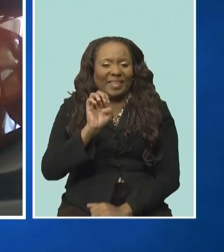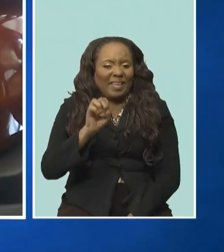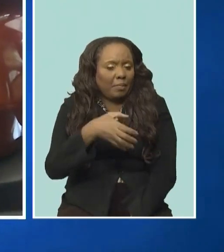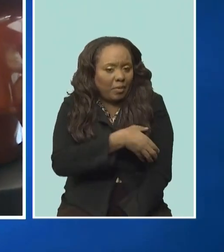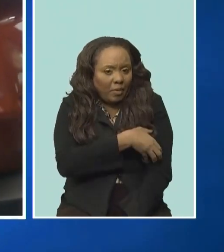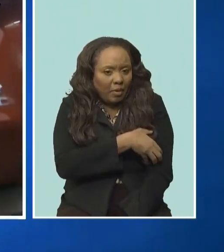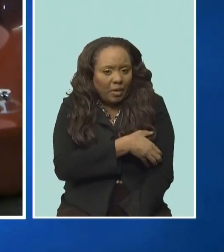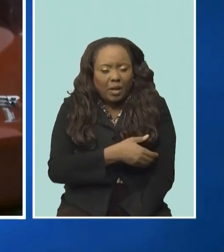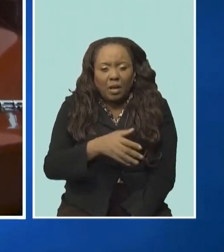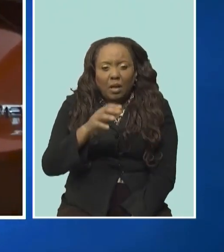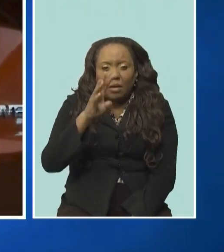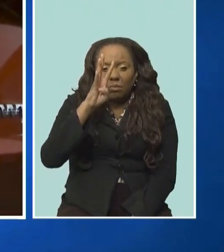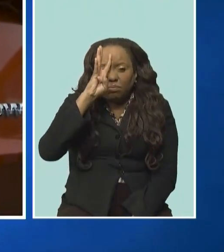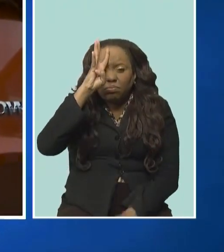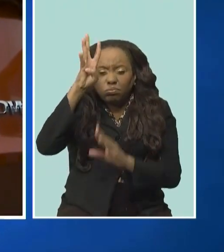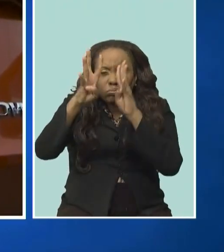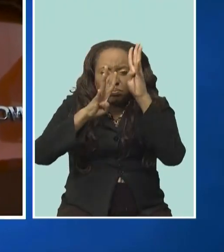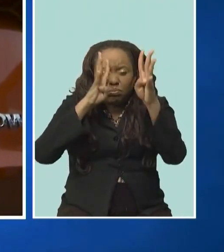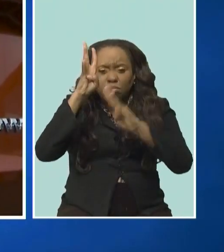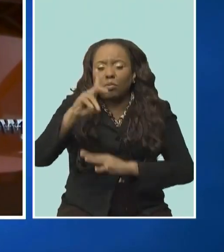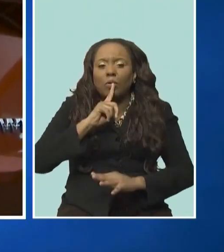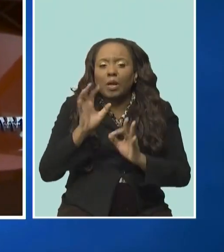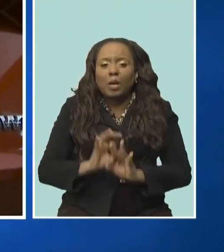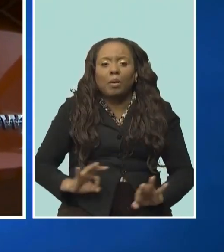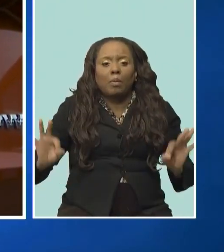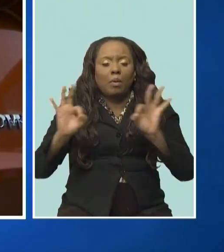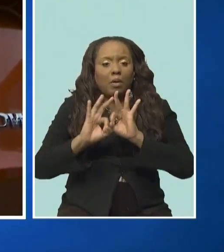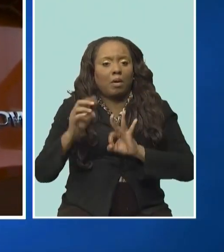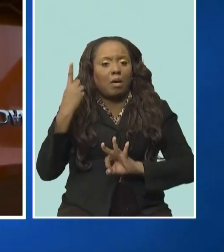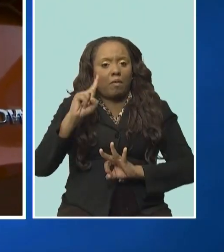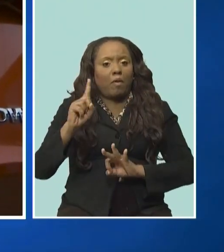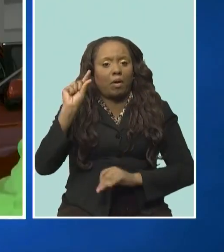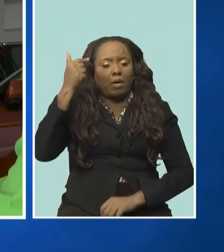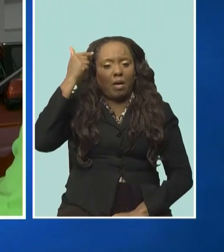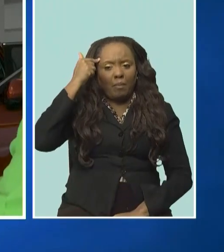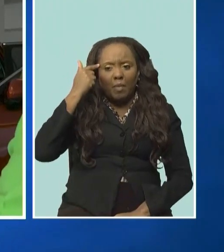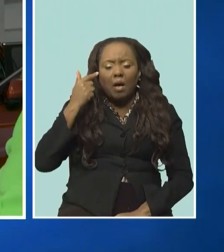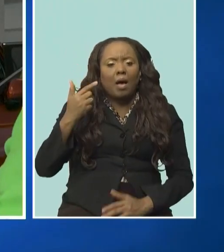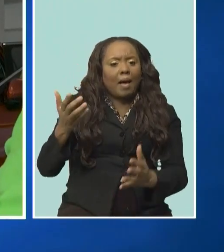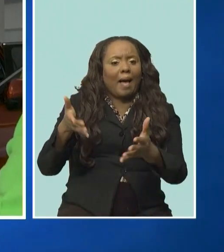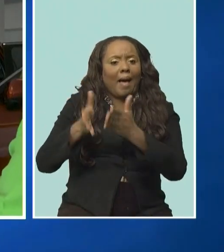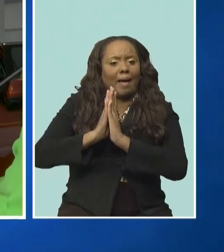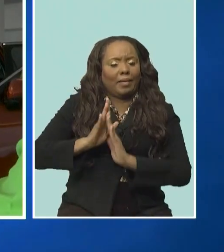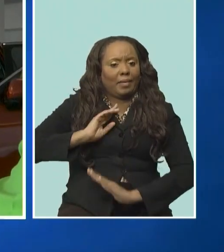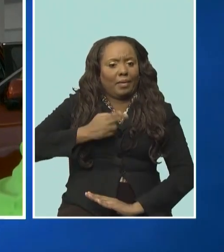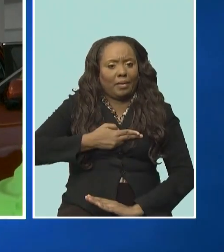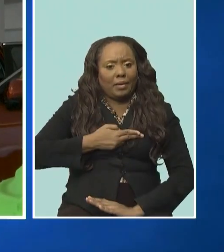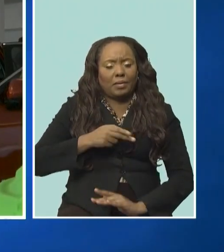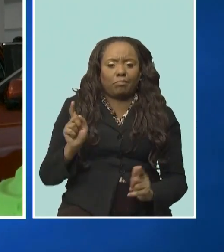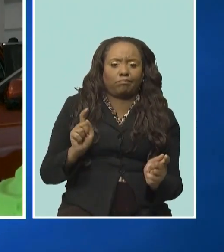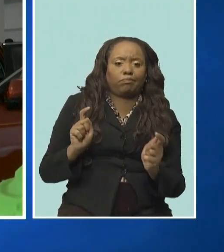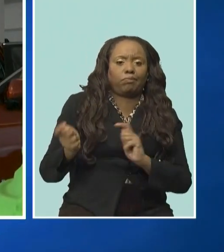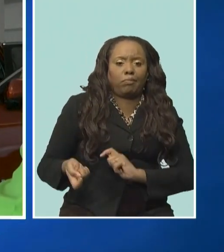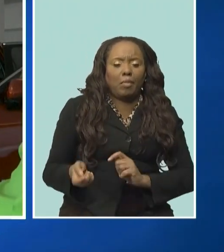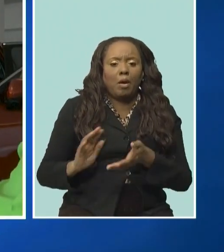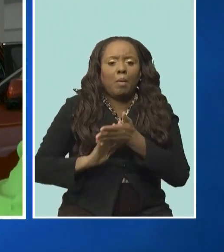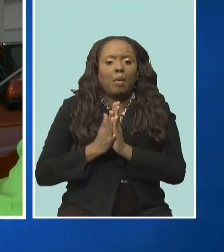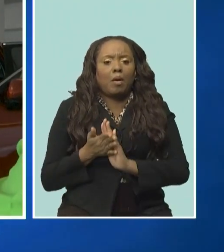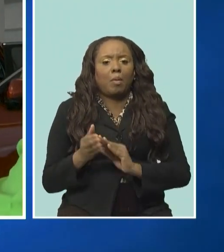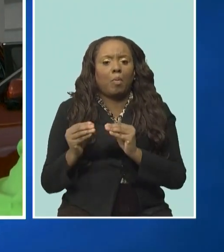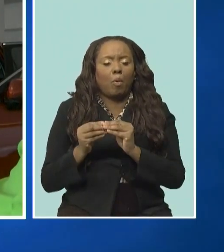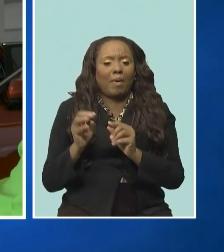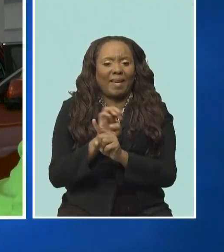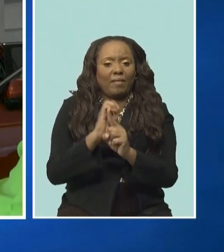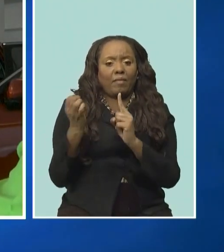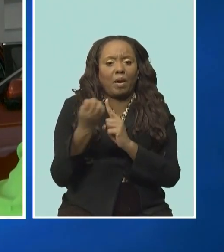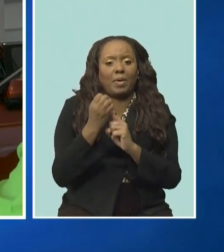the concept supports government's call for greening Barbados. The government has been incentivizing the change, which